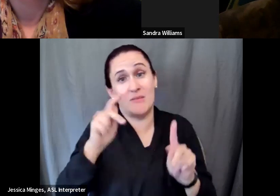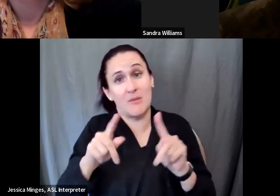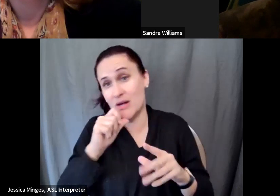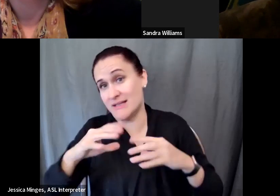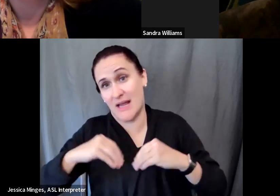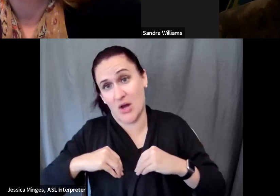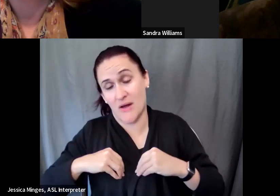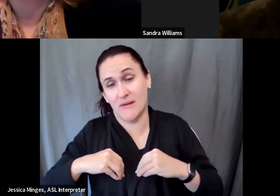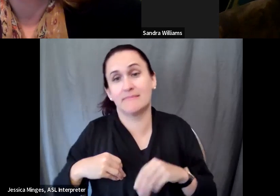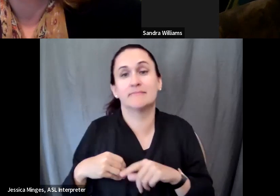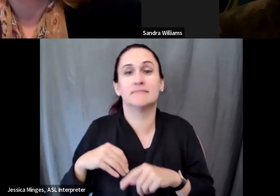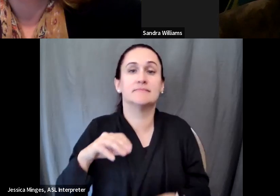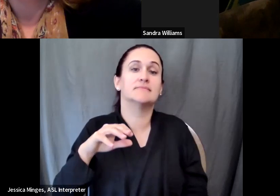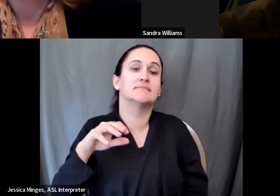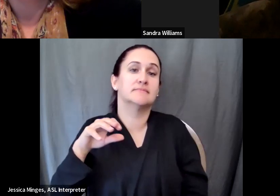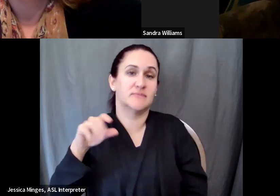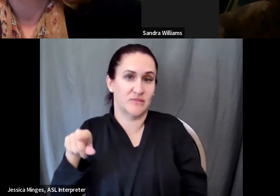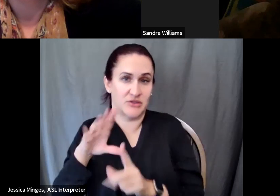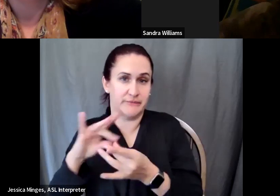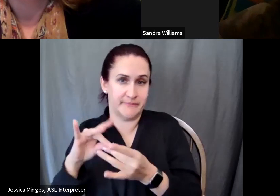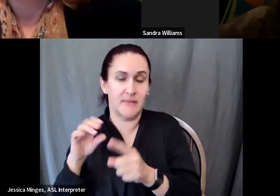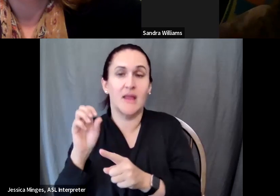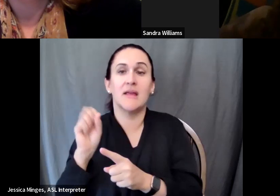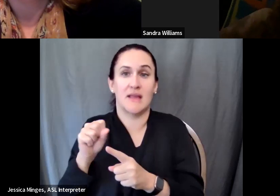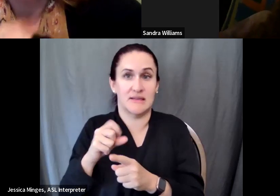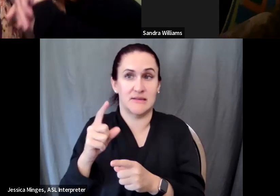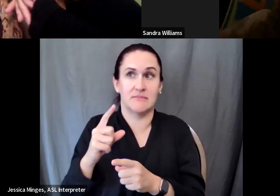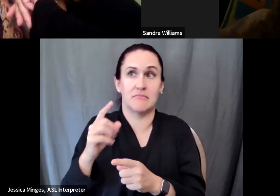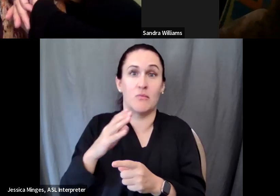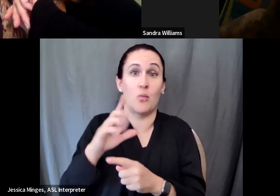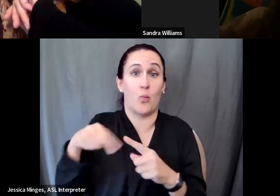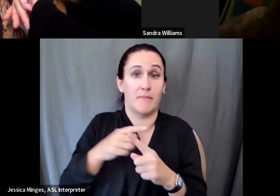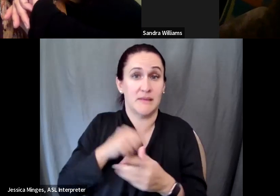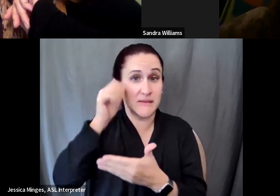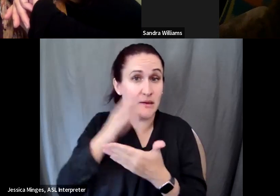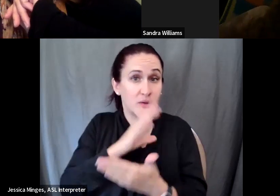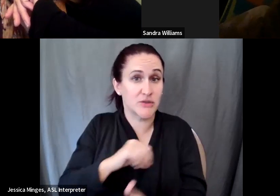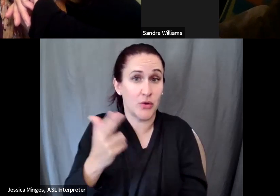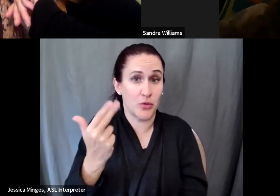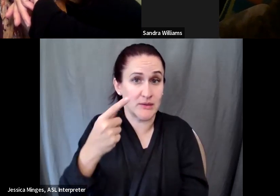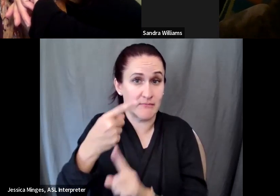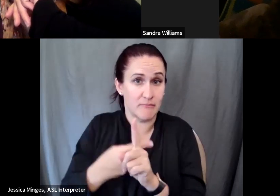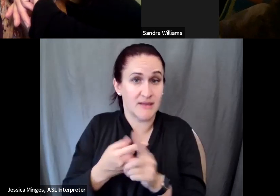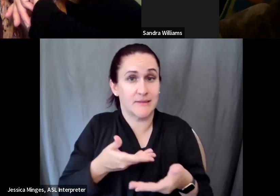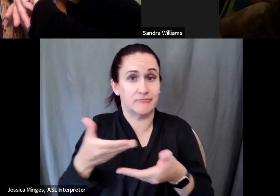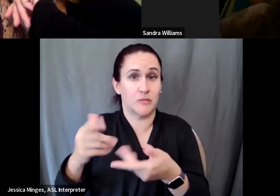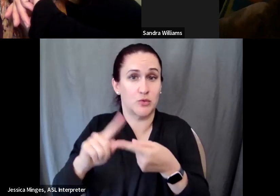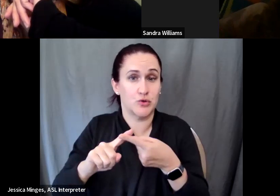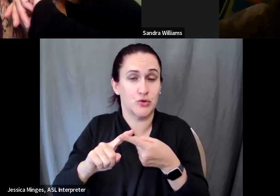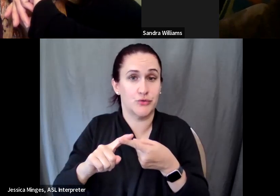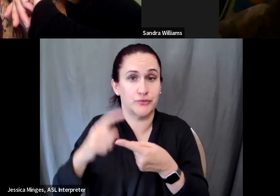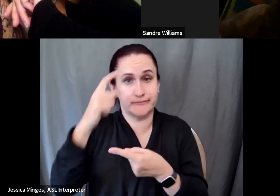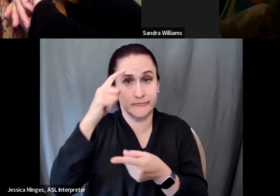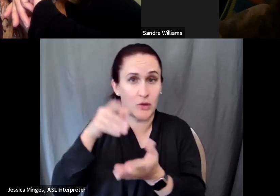True. And I mean, I was told when my son was 13 months and I, took him to a neurologist and I